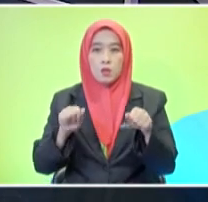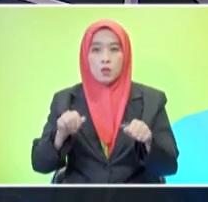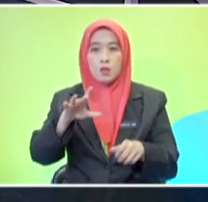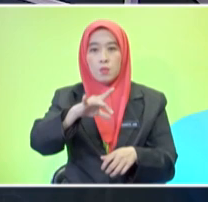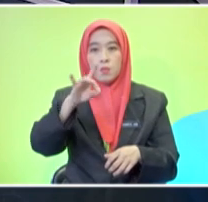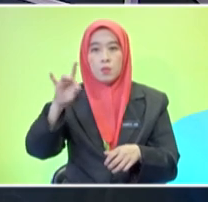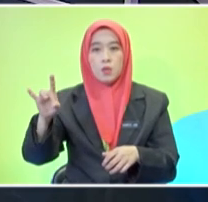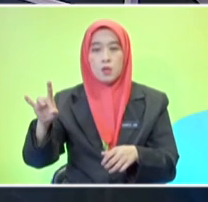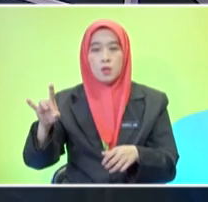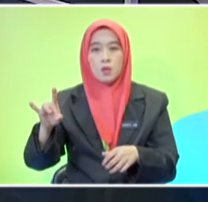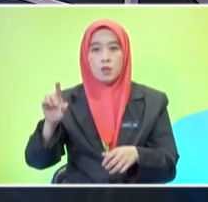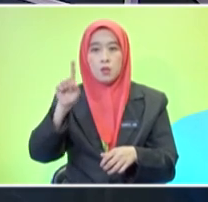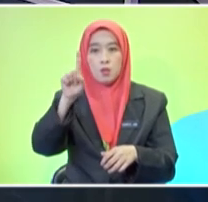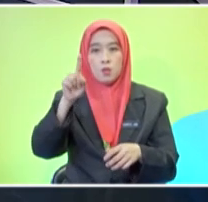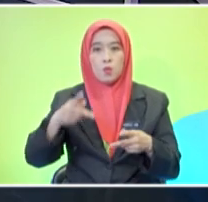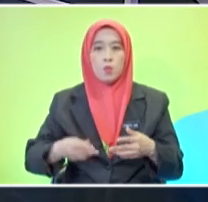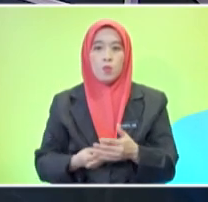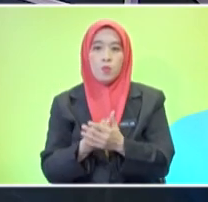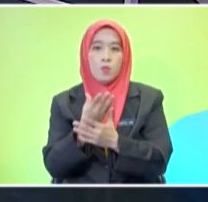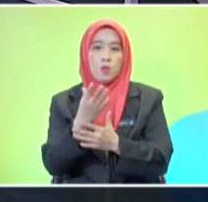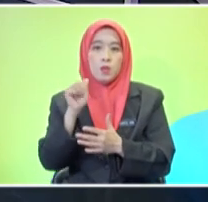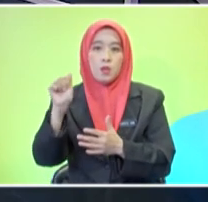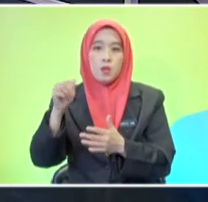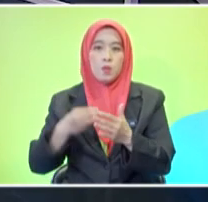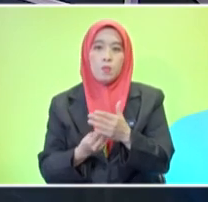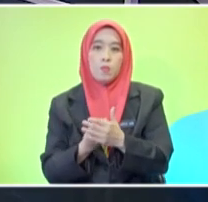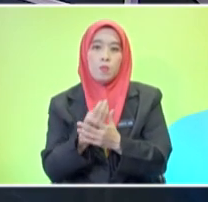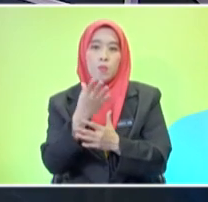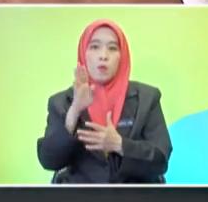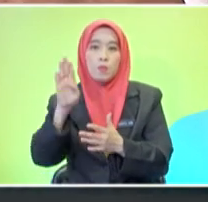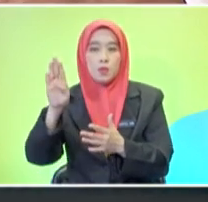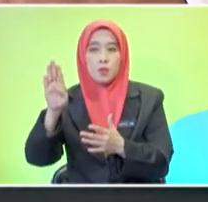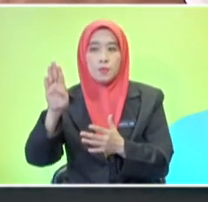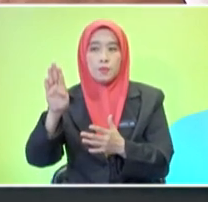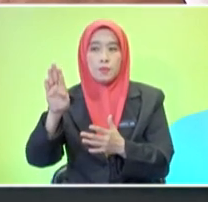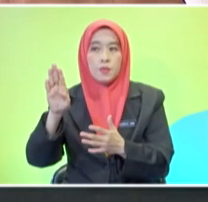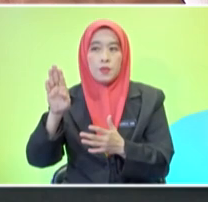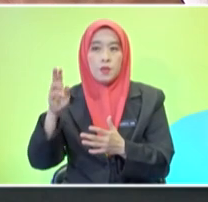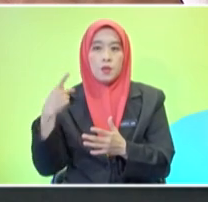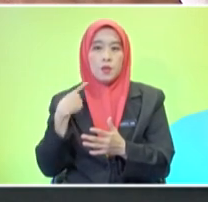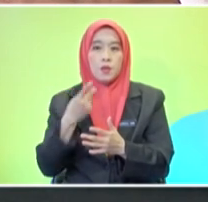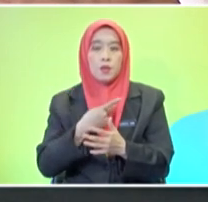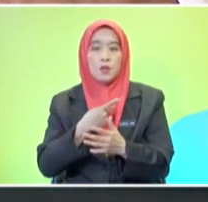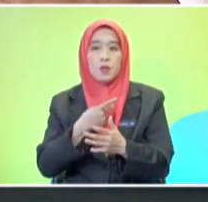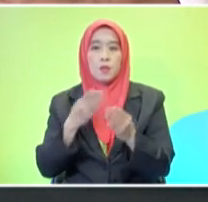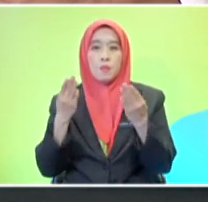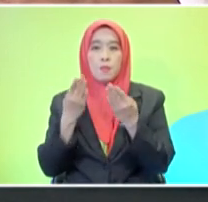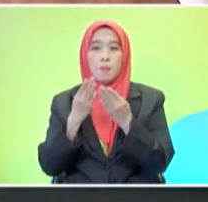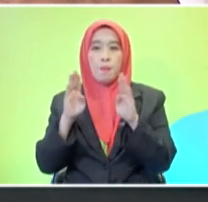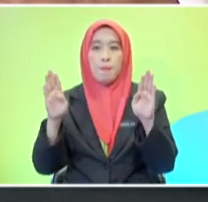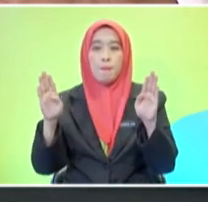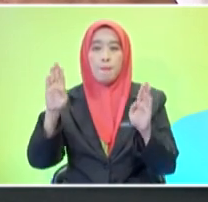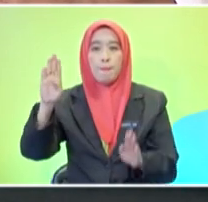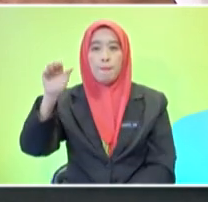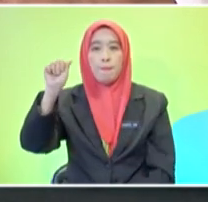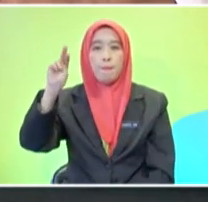plants from pot B, and I'll pick one from pot A? Okay. Okay. Let us compare. Alright, let us